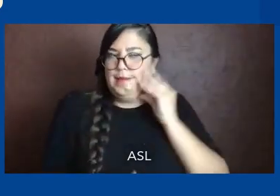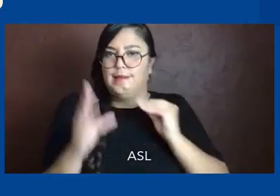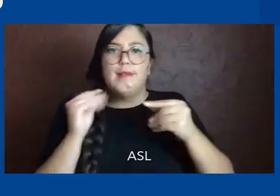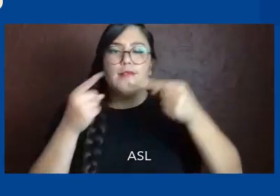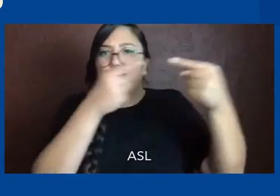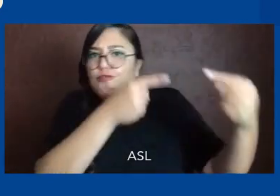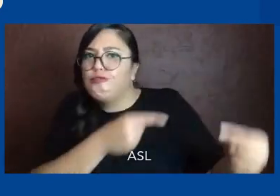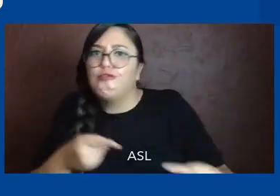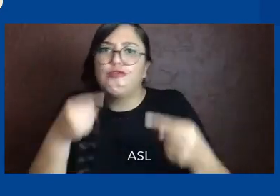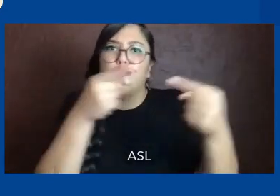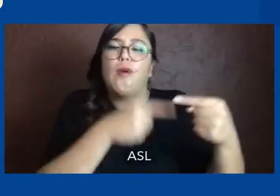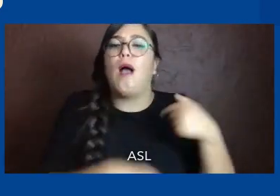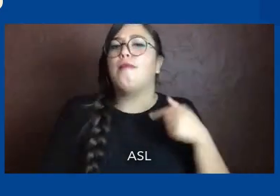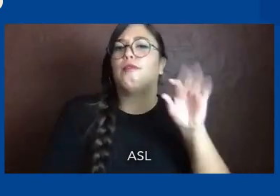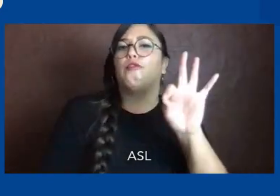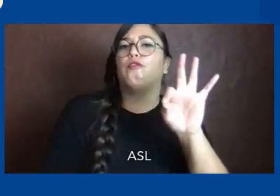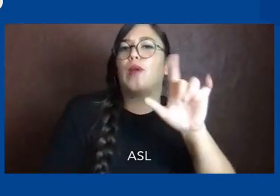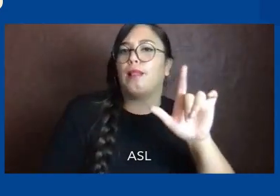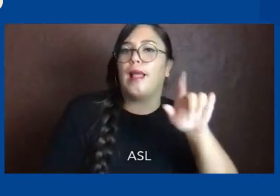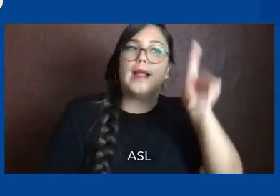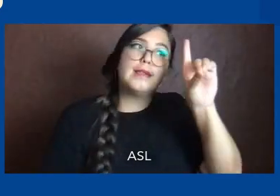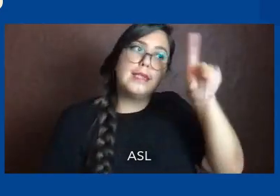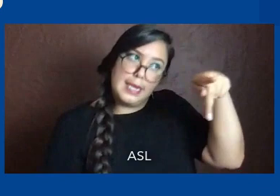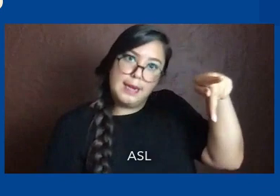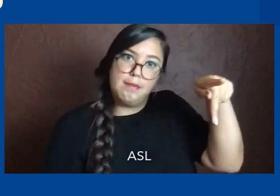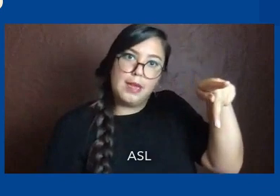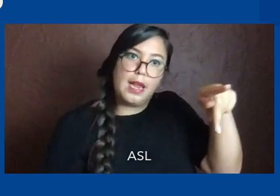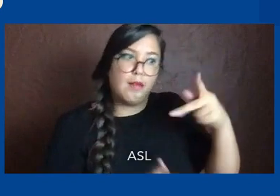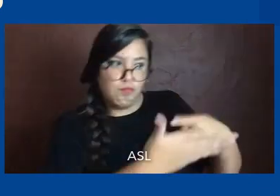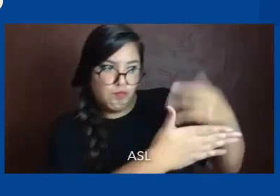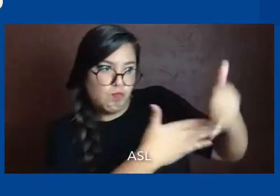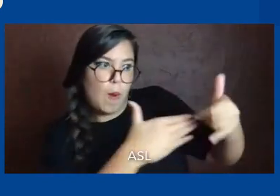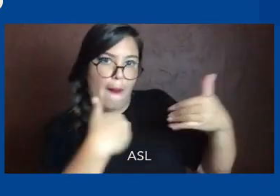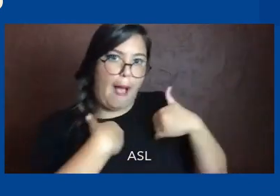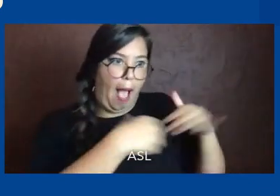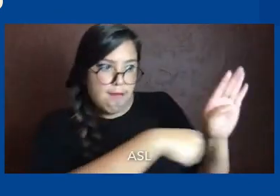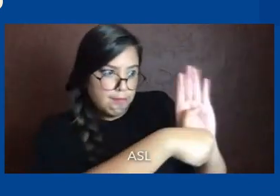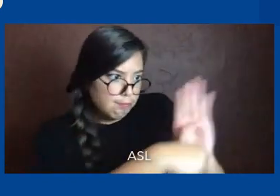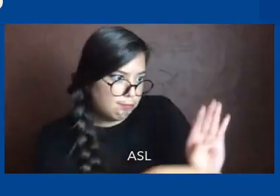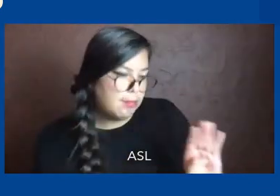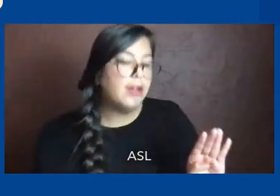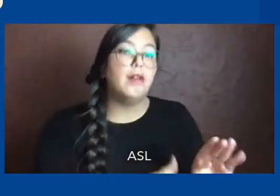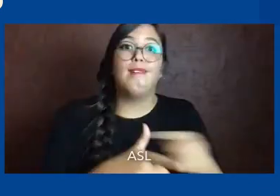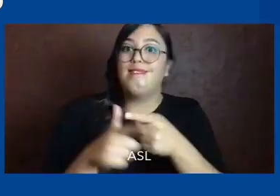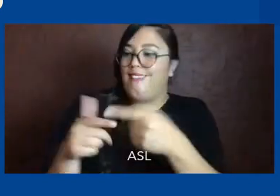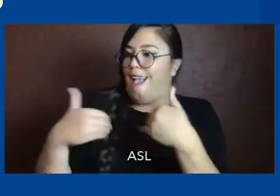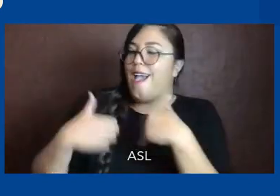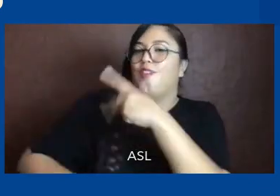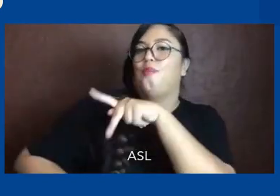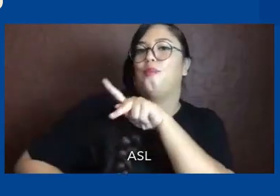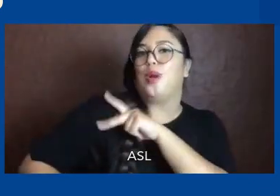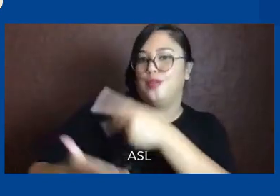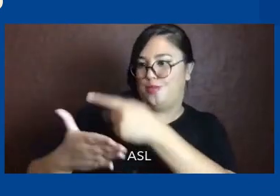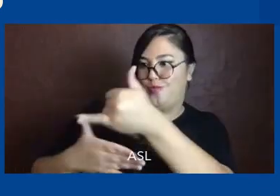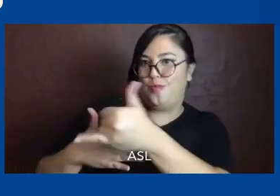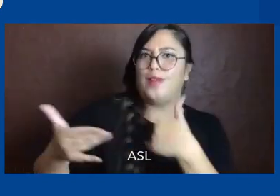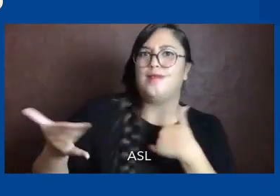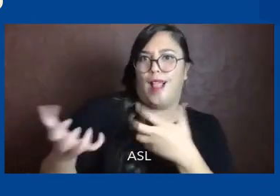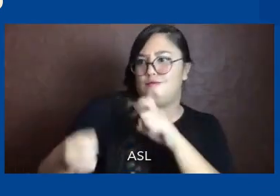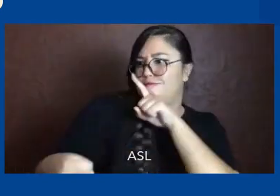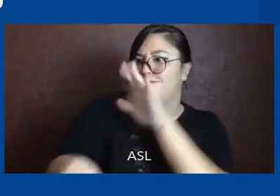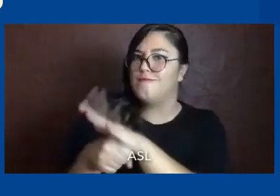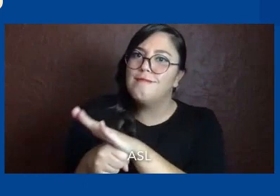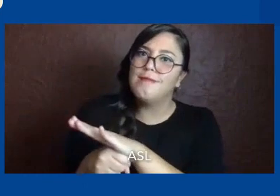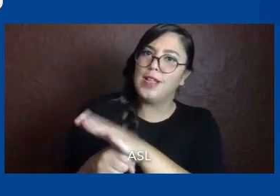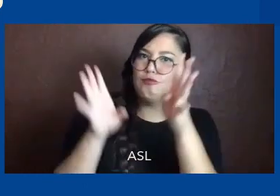working on as a freelance DP. I also have my own personal projects that I want to dedicate a certain amount of creative energy